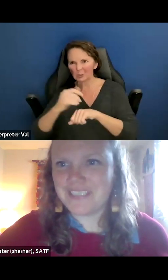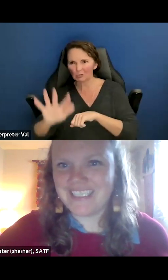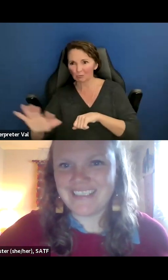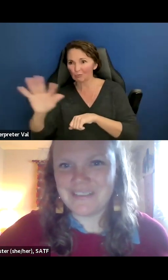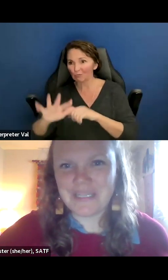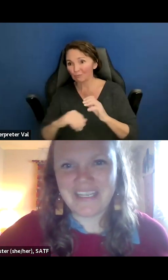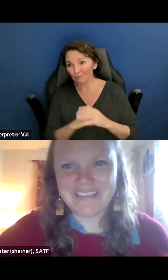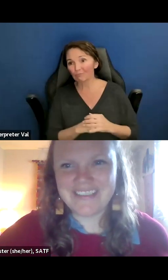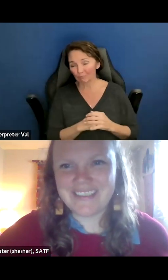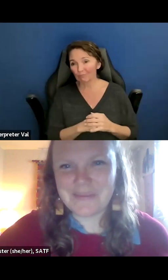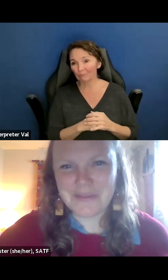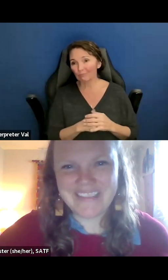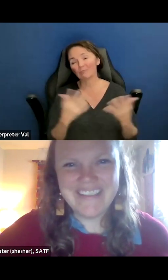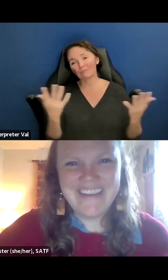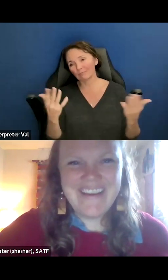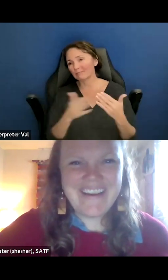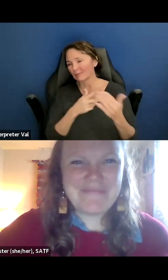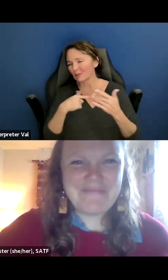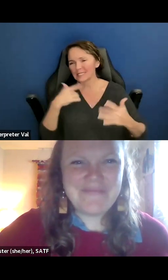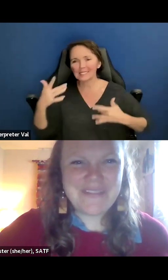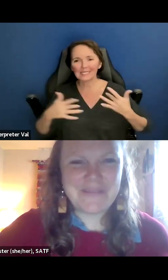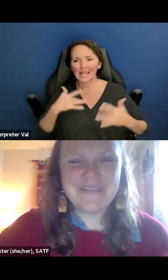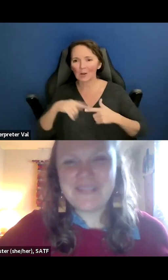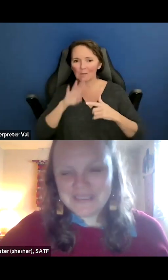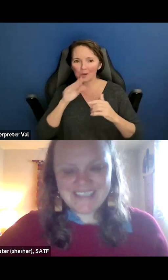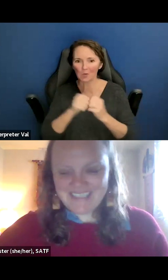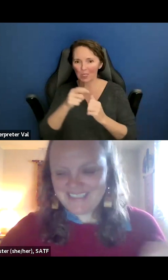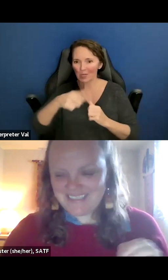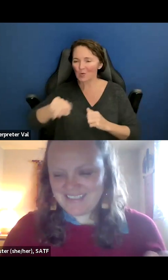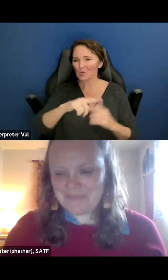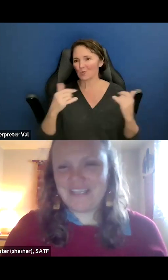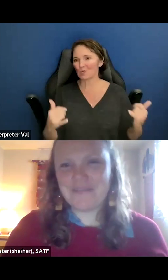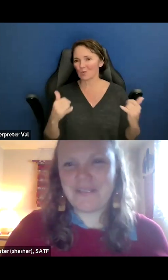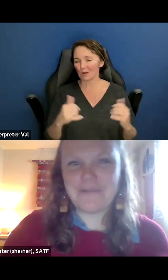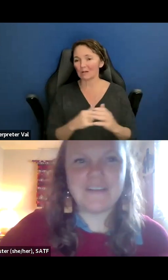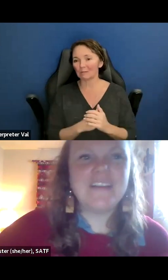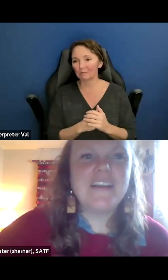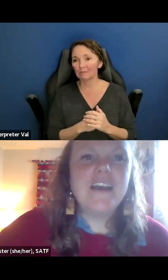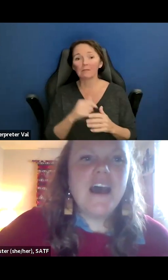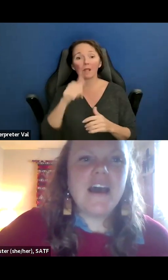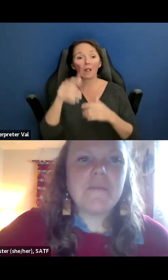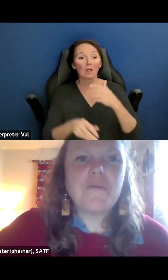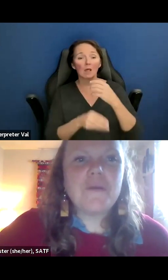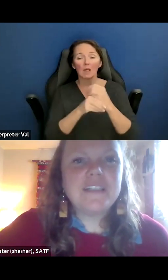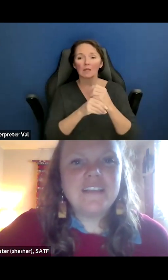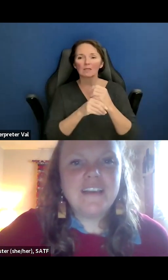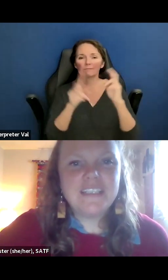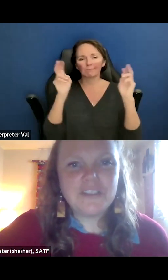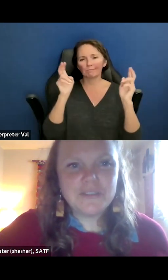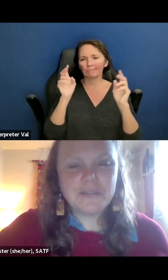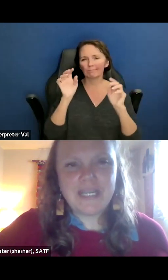about 15, 20 years at this point. So excited to be here with you all.